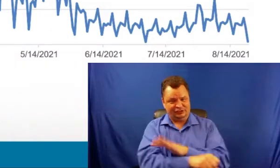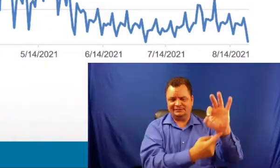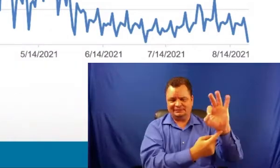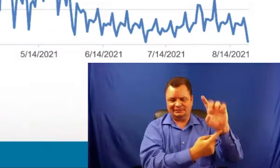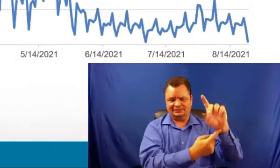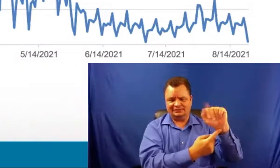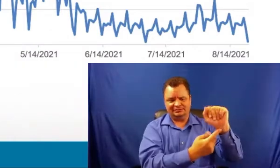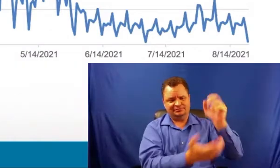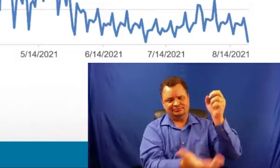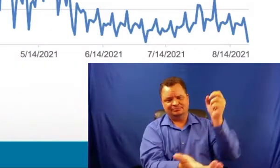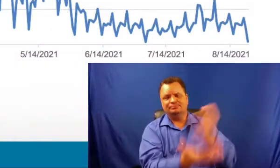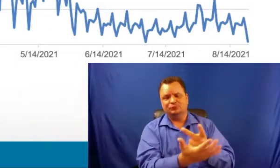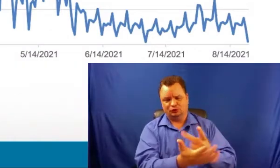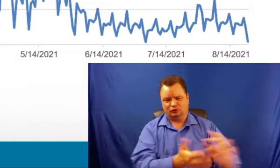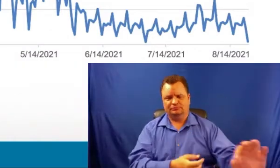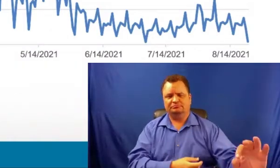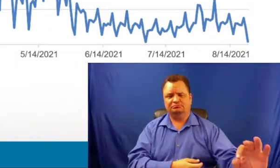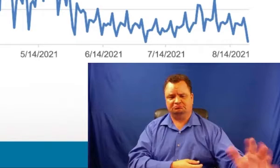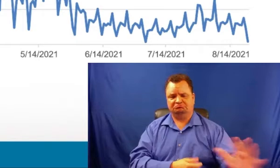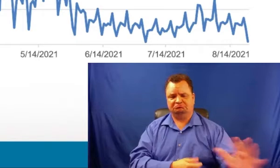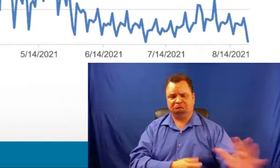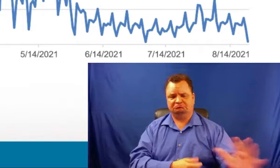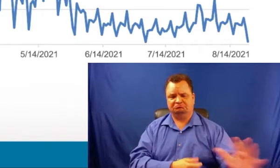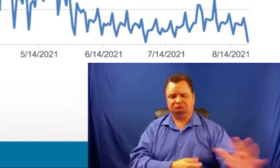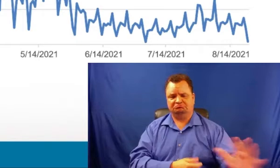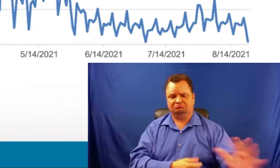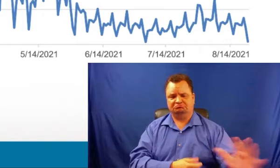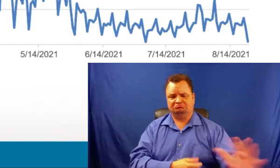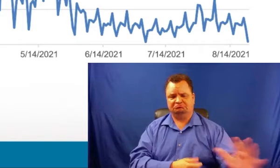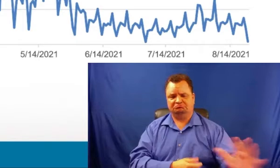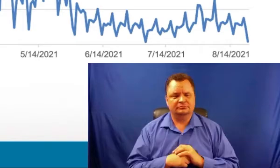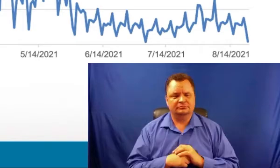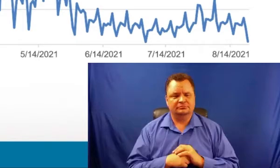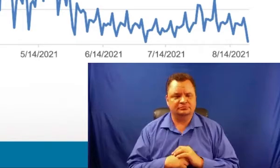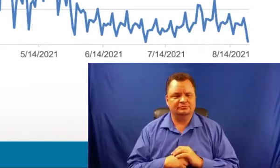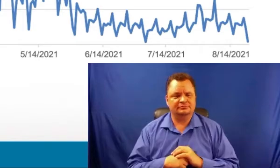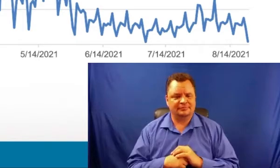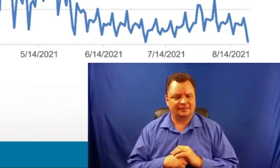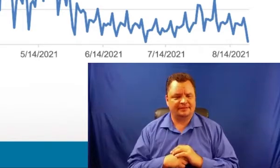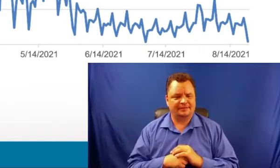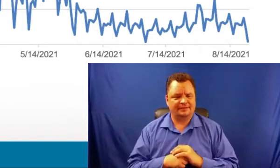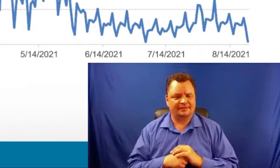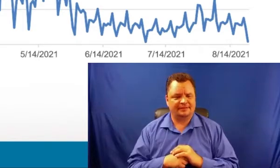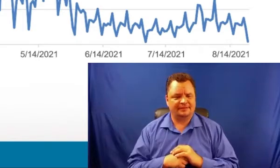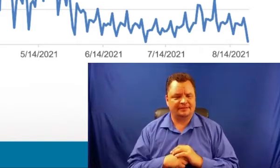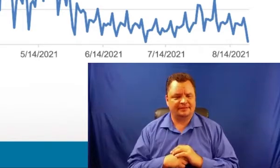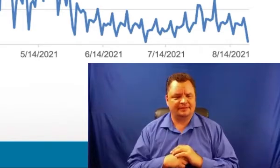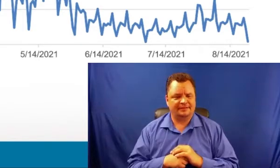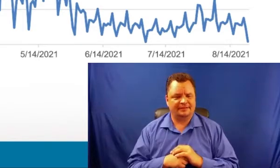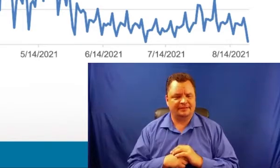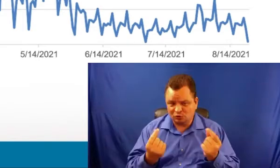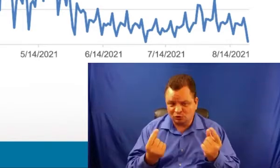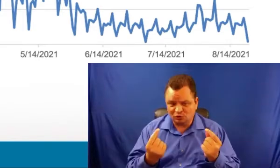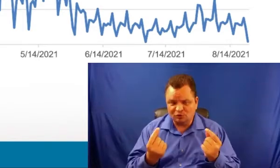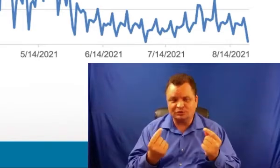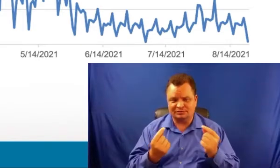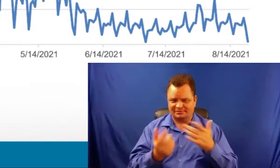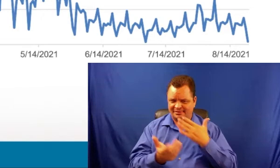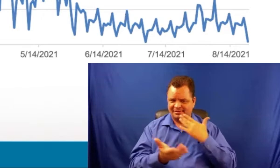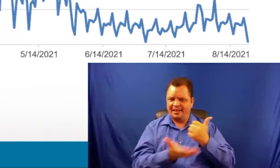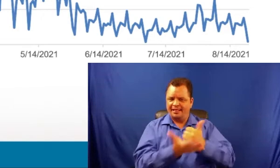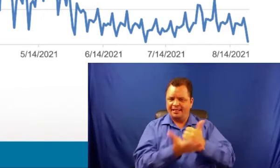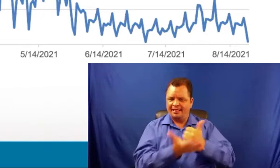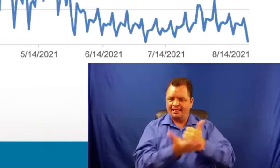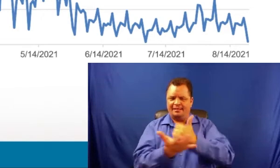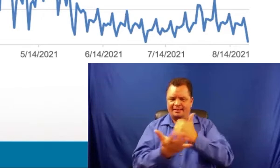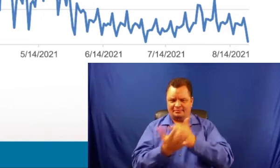Okay. Actually, what it's doing is it should really help us rest in the safety and the efficacy